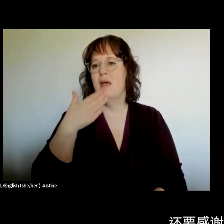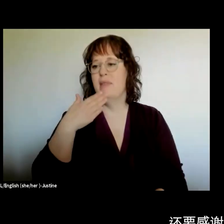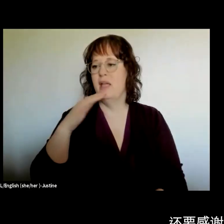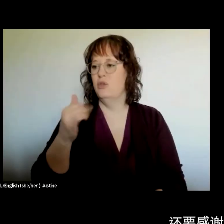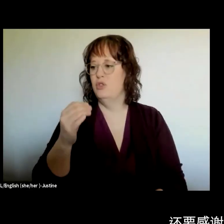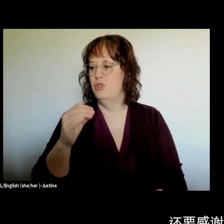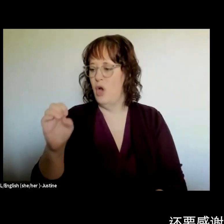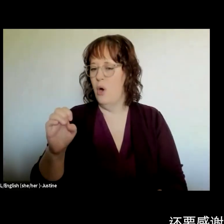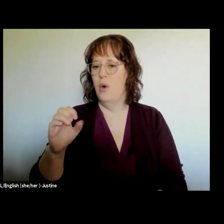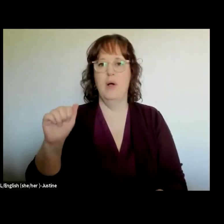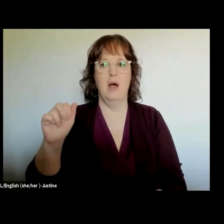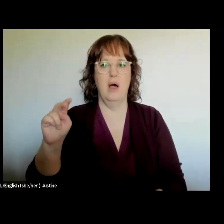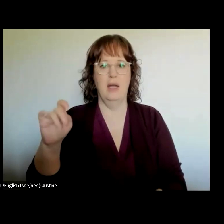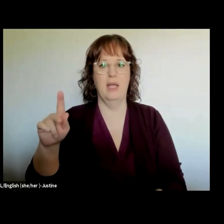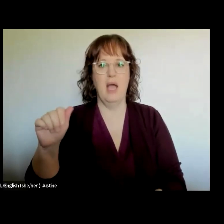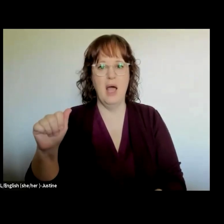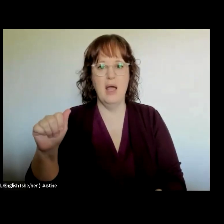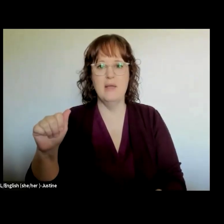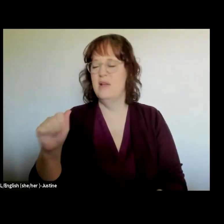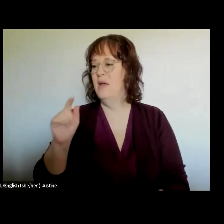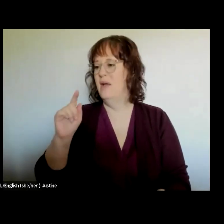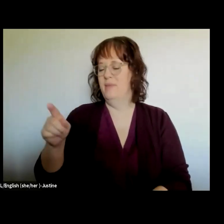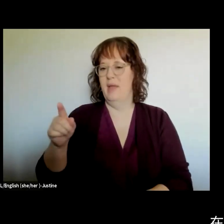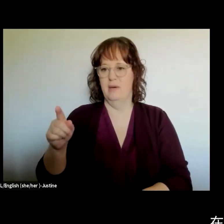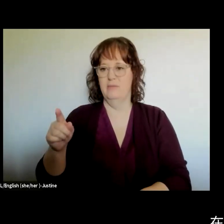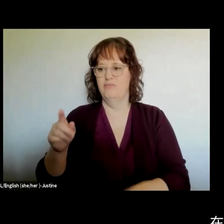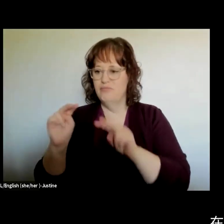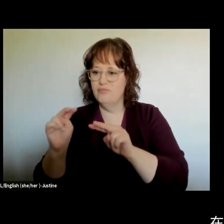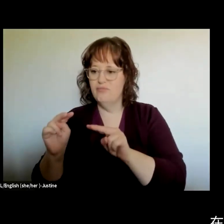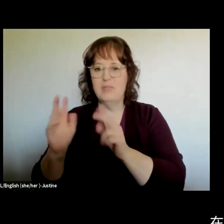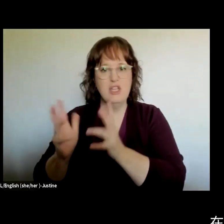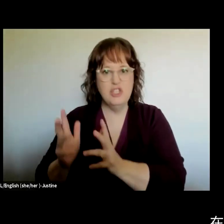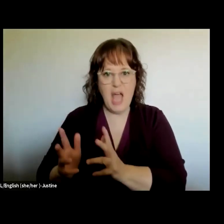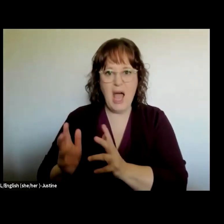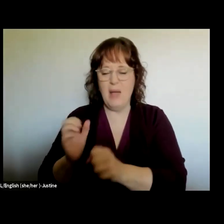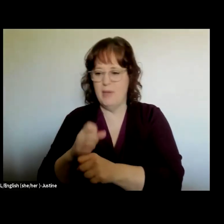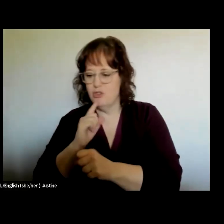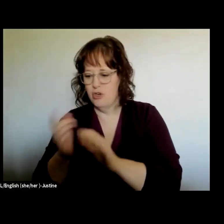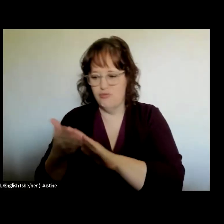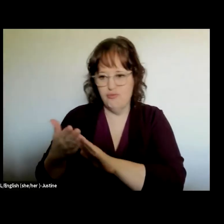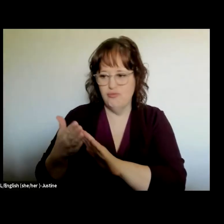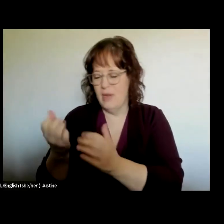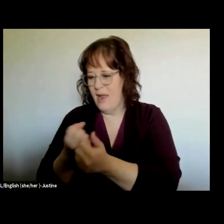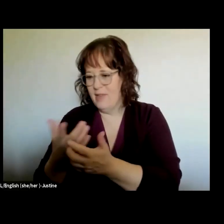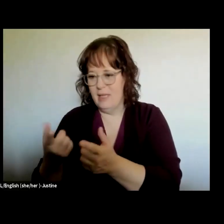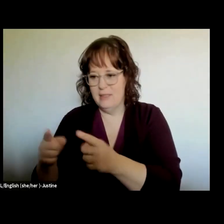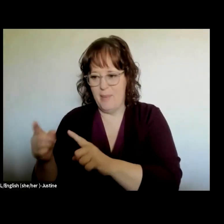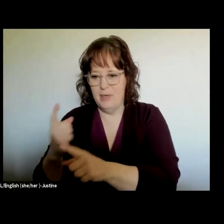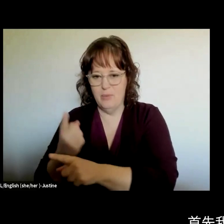are moderating the chat and helping us to stay up and functional in the back end. And I